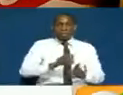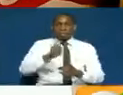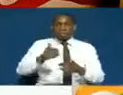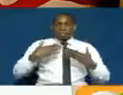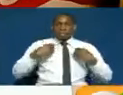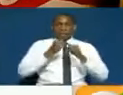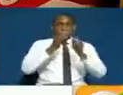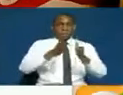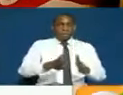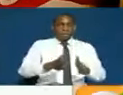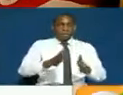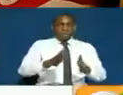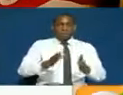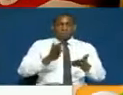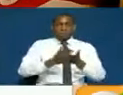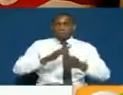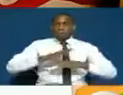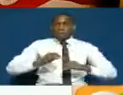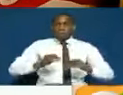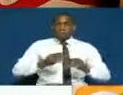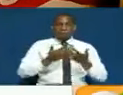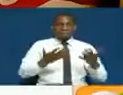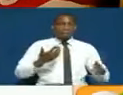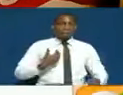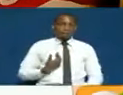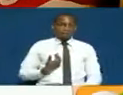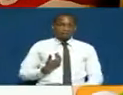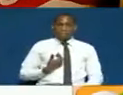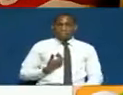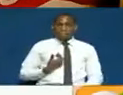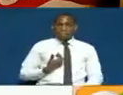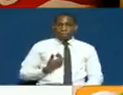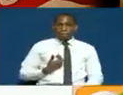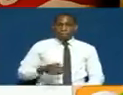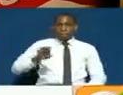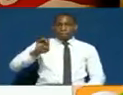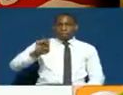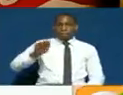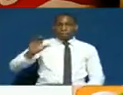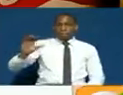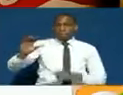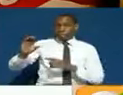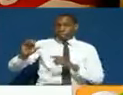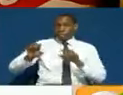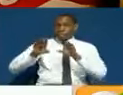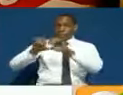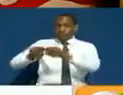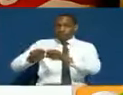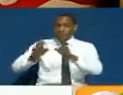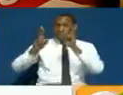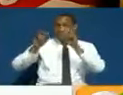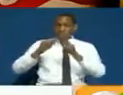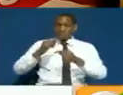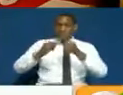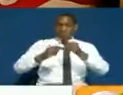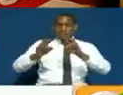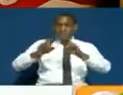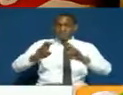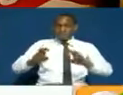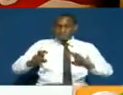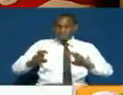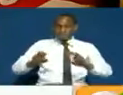frontline healthcare workers about the shortage of equipment. The EACC apparently seized of the matter, carried out its